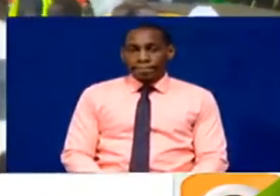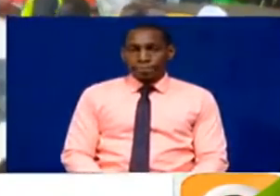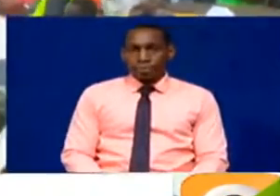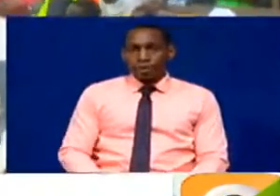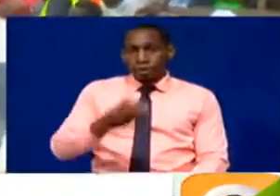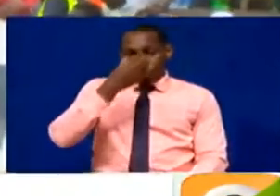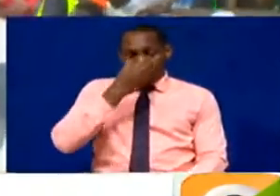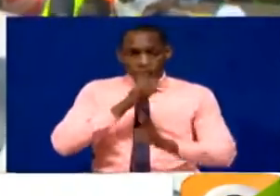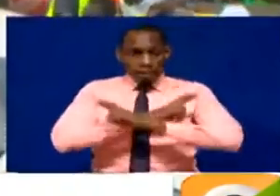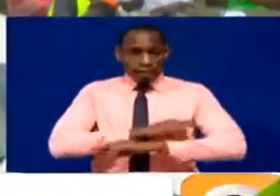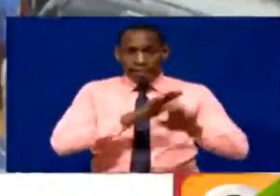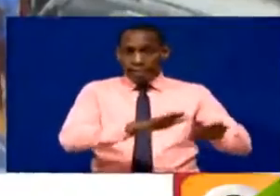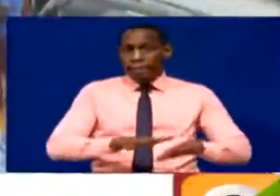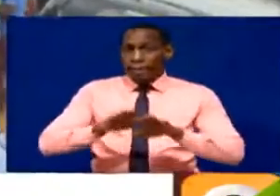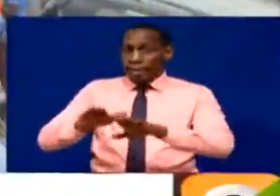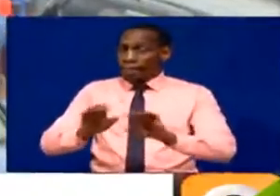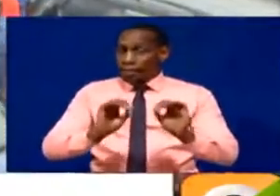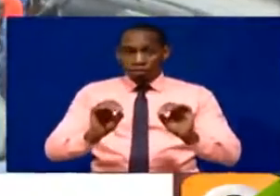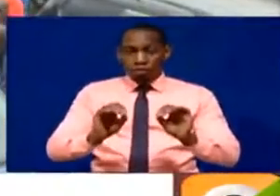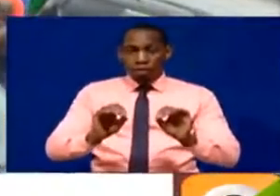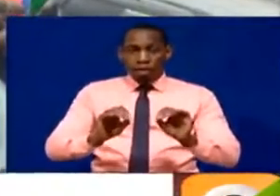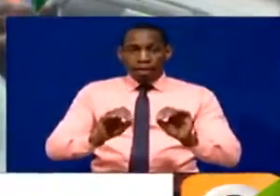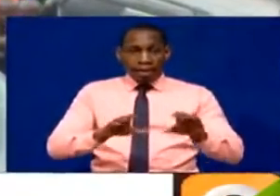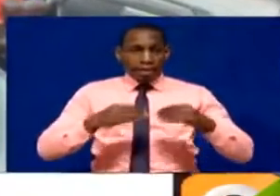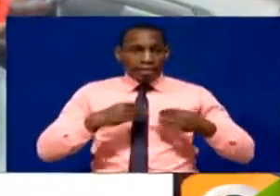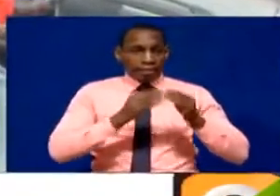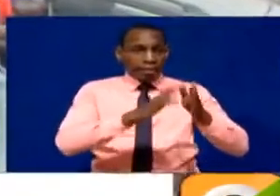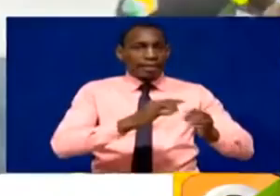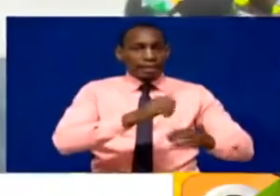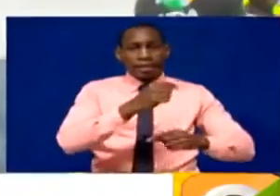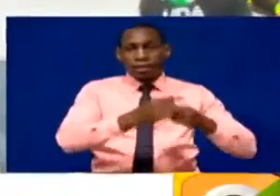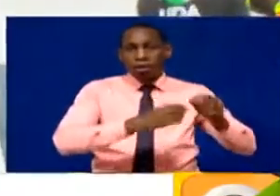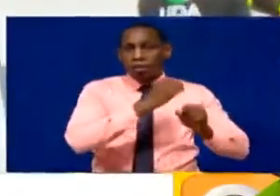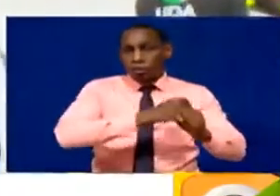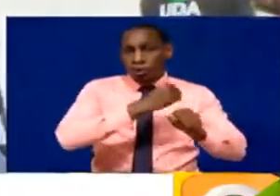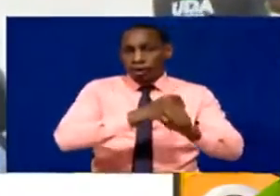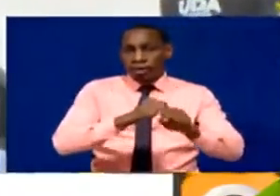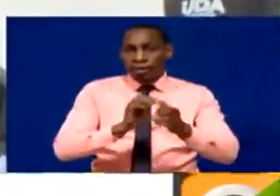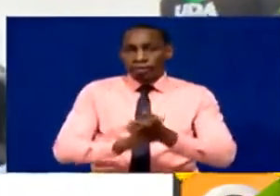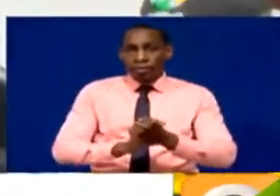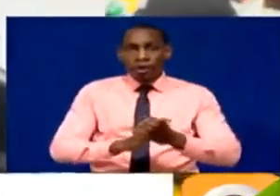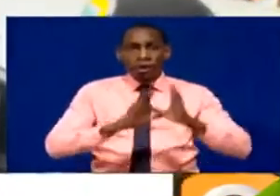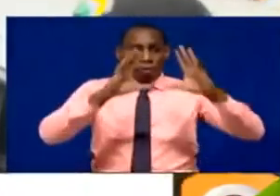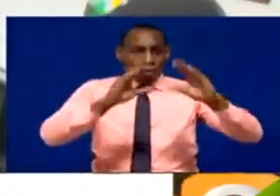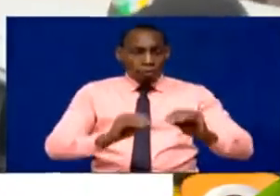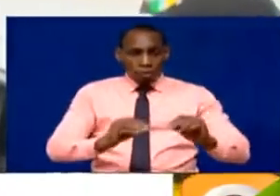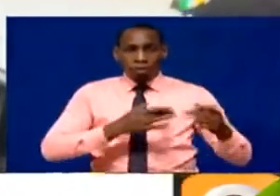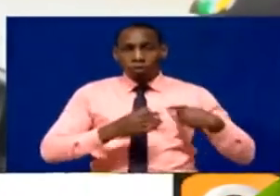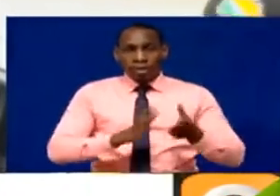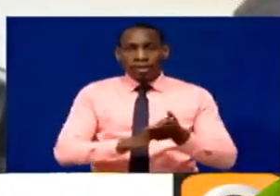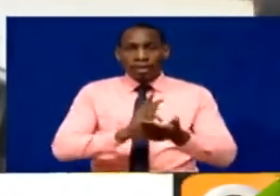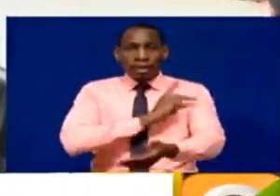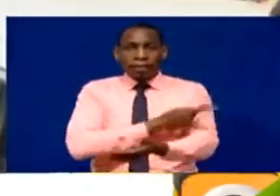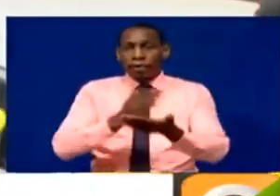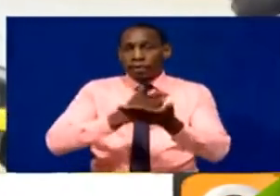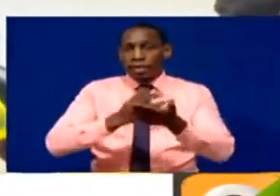Ruto, who took a break from the campaigns, left his lieutenants to move with speed and calm an emerging storm over the power-sharing